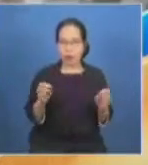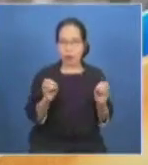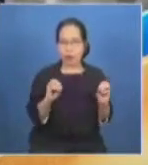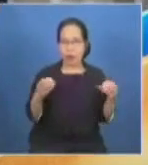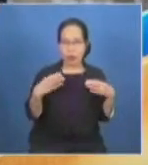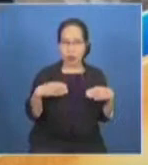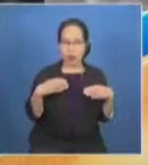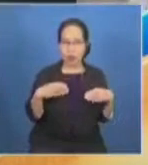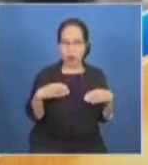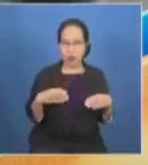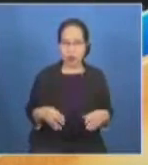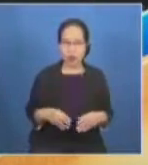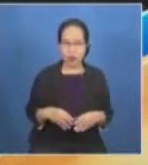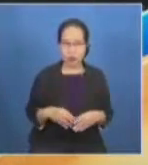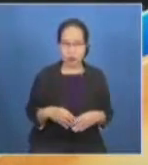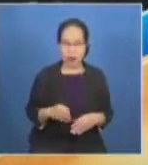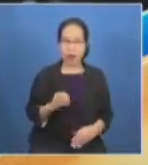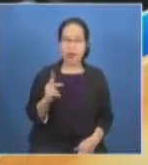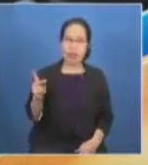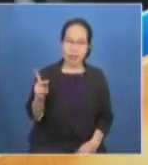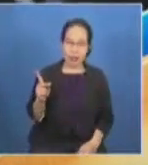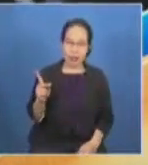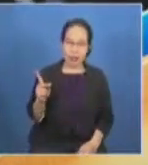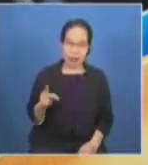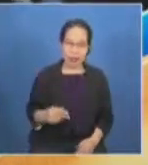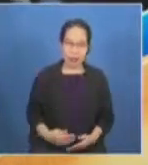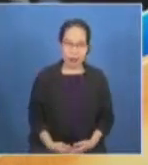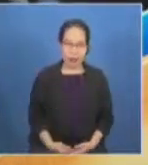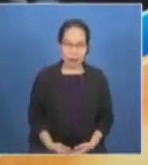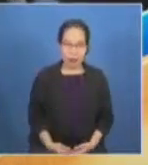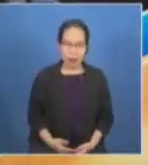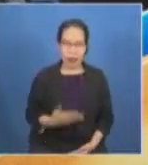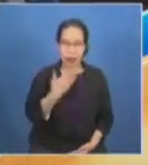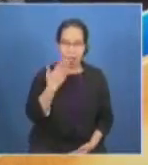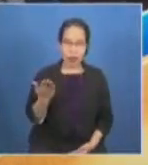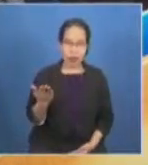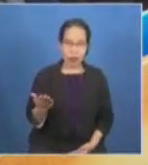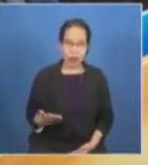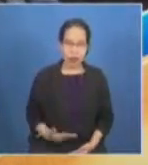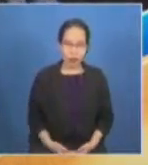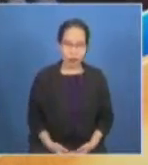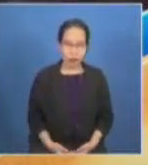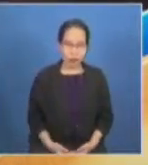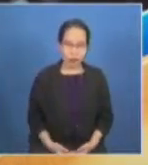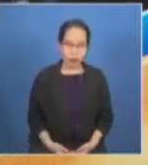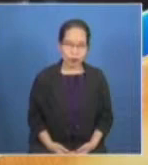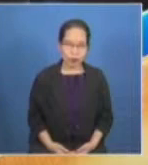my parents have thrown me away, I would like to go back, but I have no clothes.